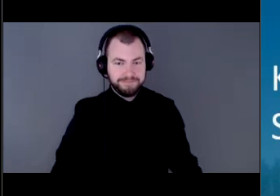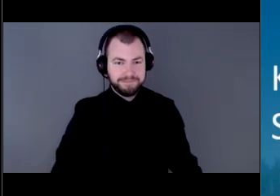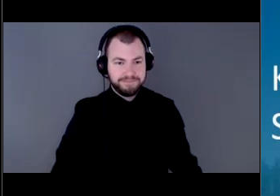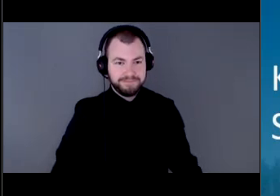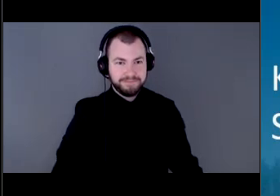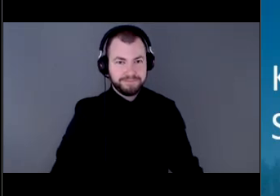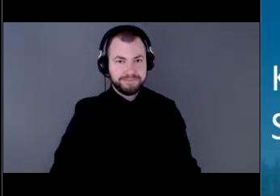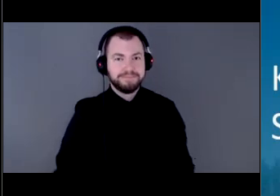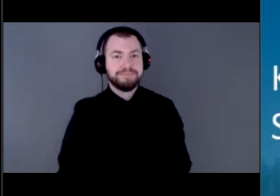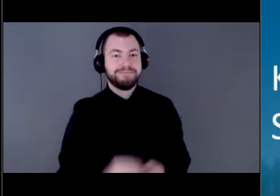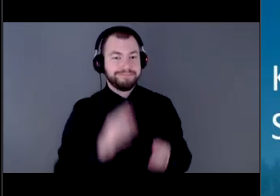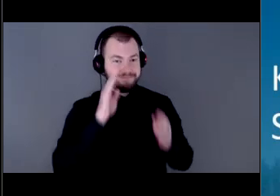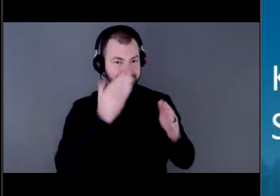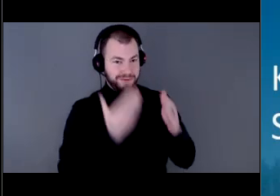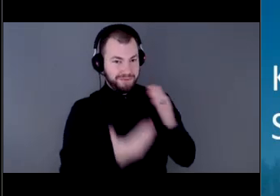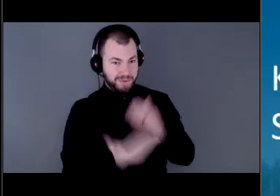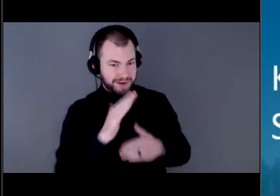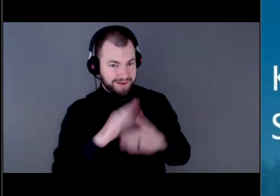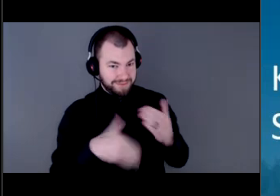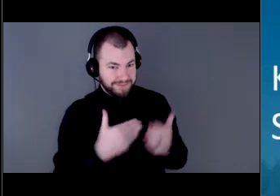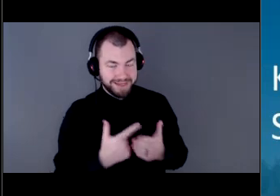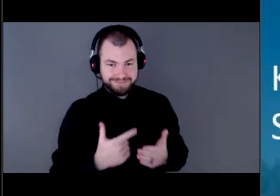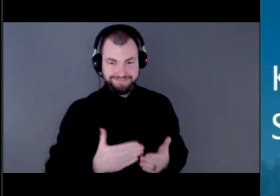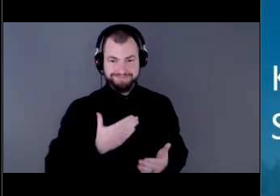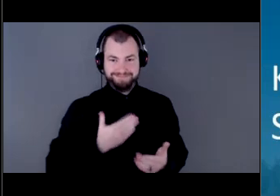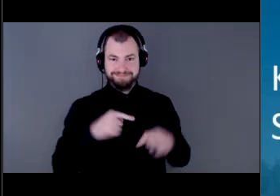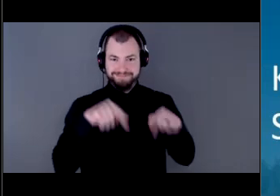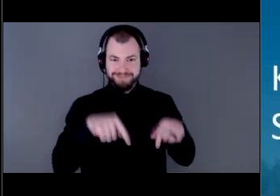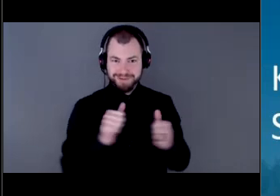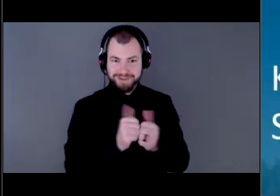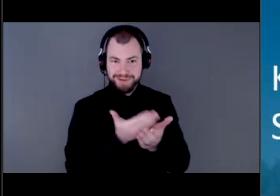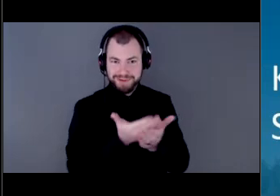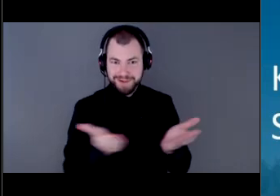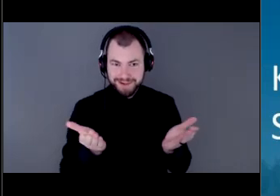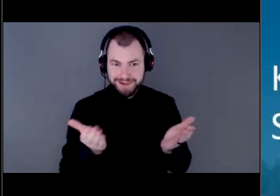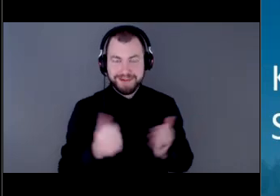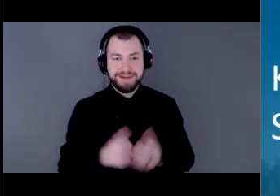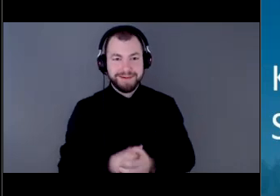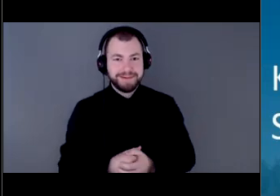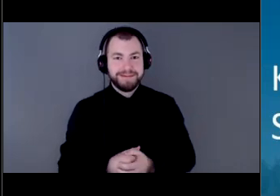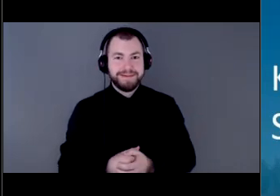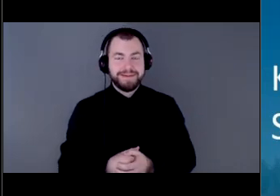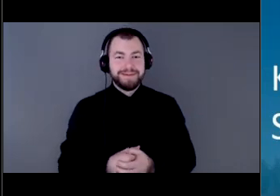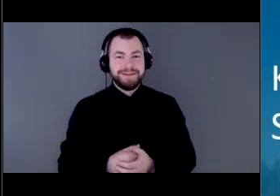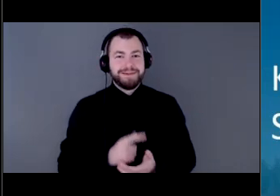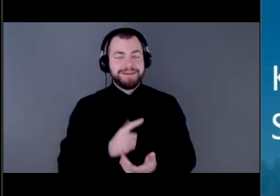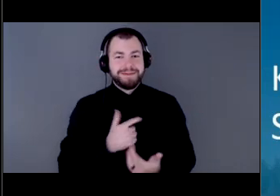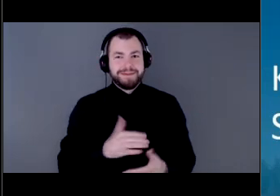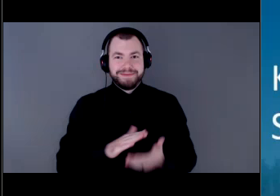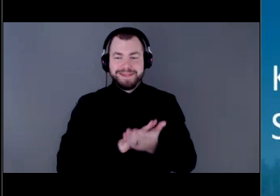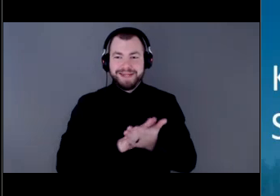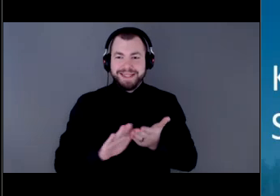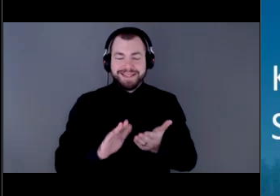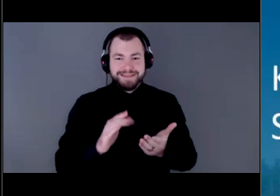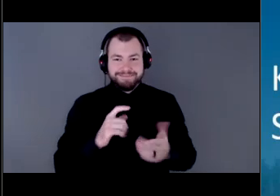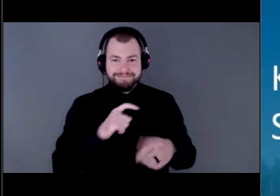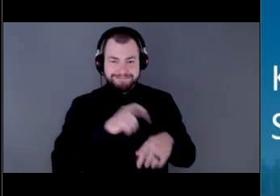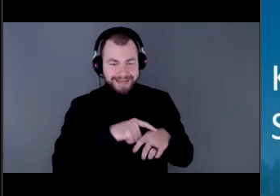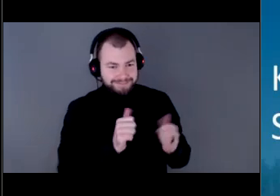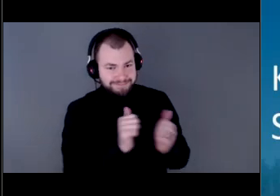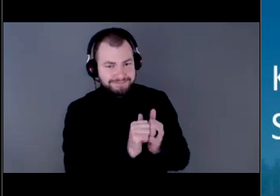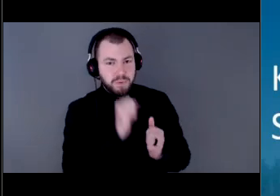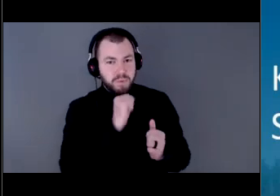Good morning, everyone. It's a pleasure to be here with you. It's nice to spend some time with some old friends and meet some